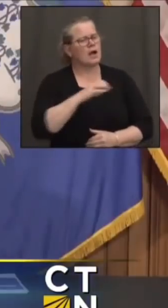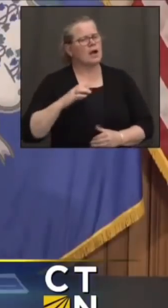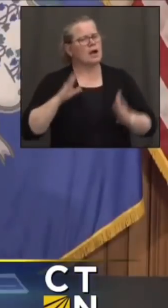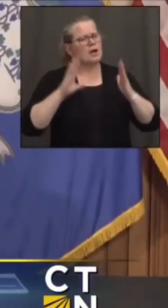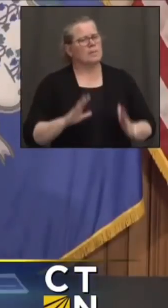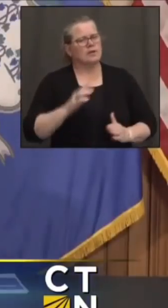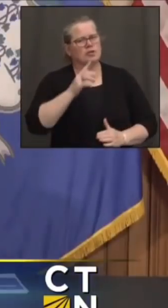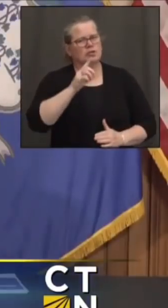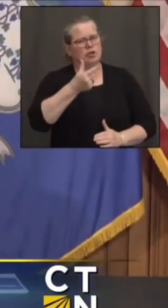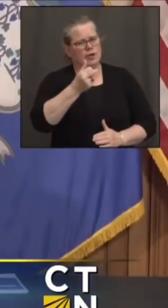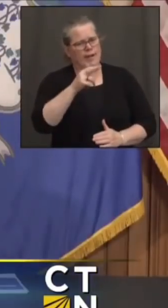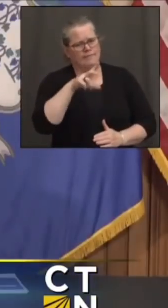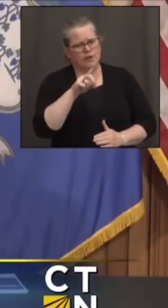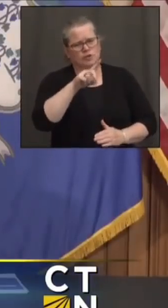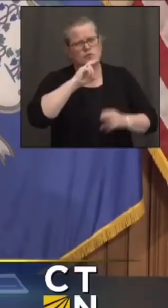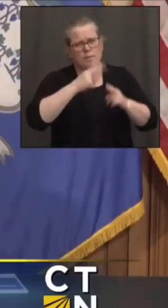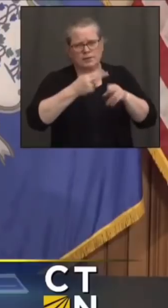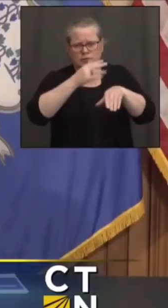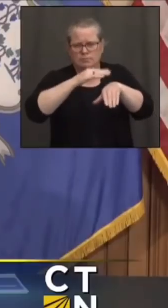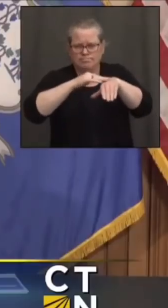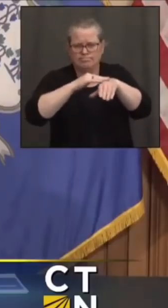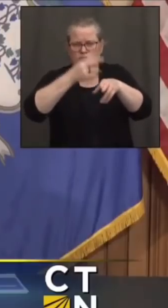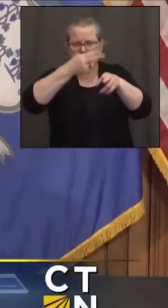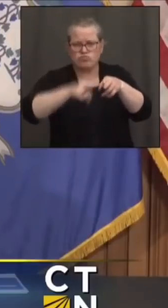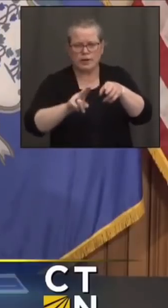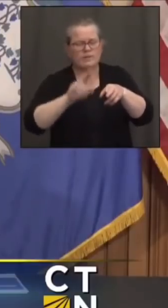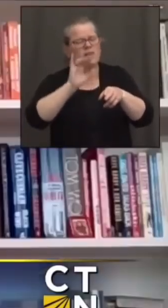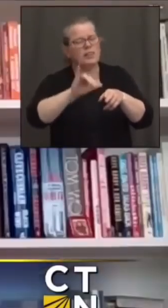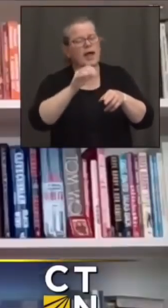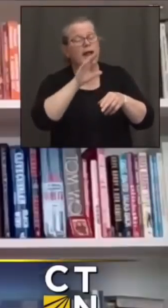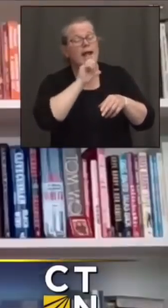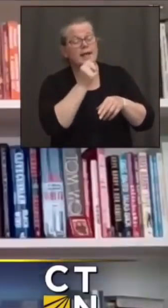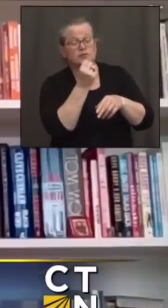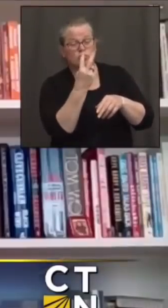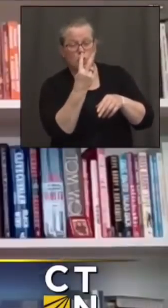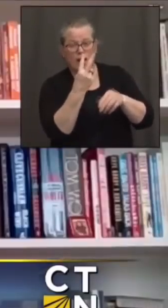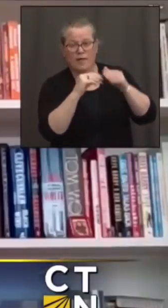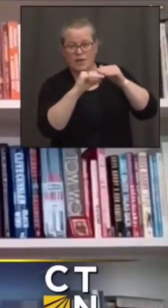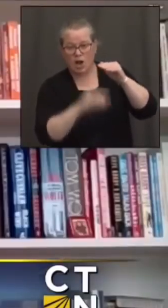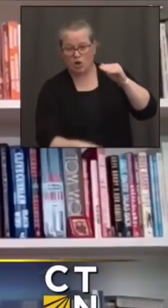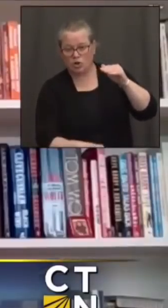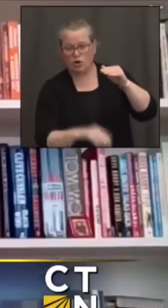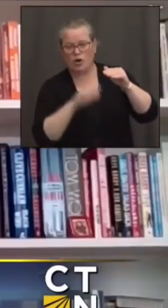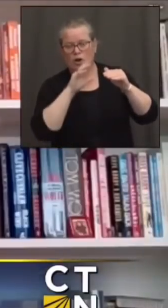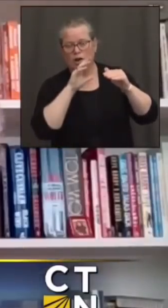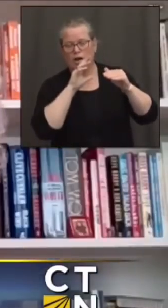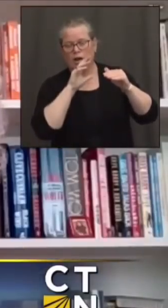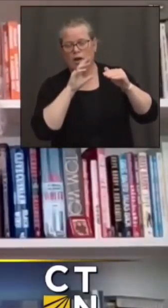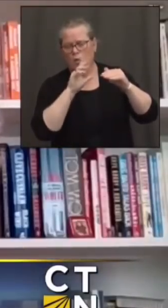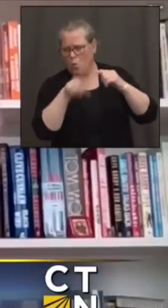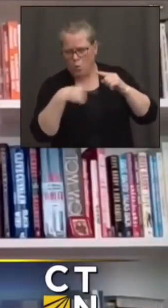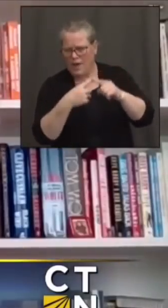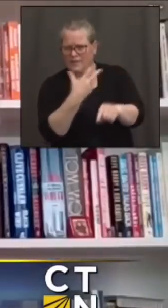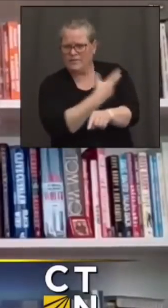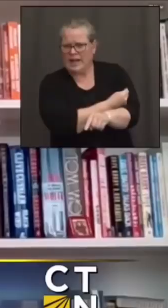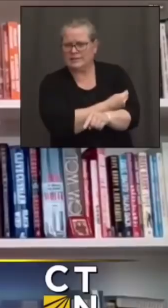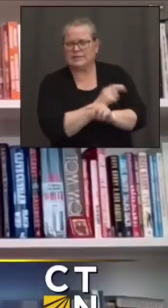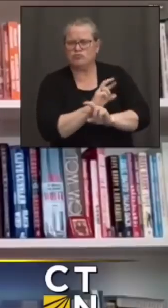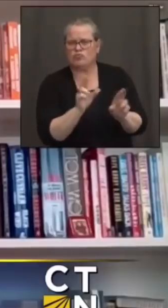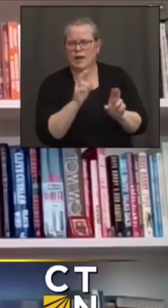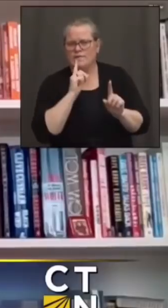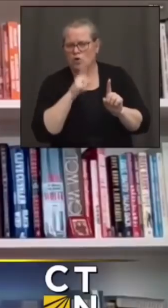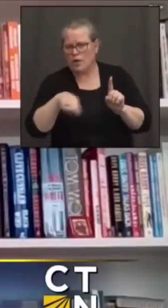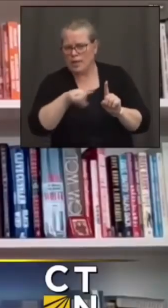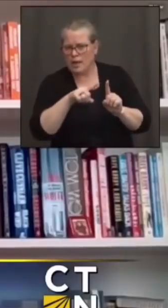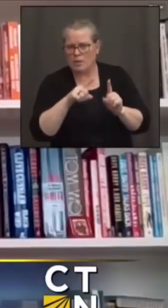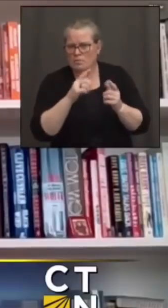of guidance as to when we might know for that 12 and under age group when the vaccines could be available? Are we hearing anything